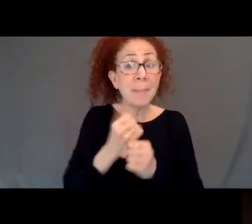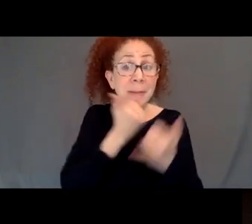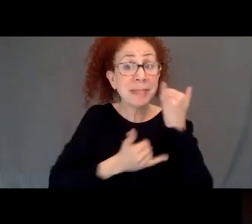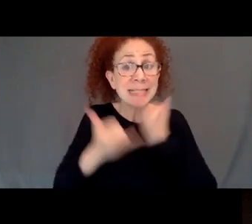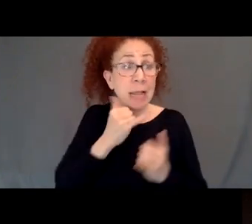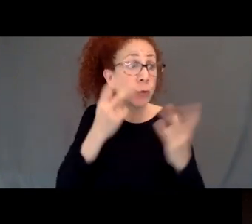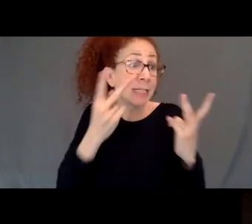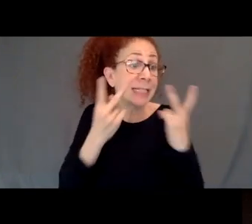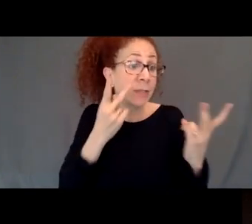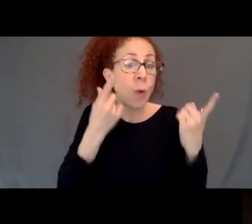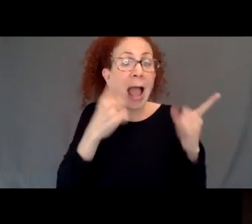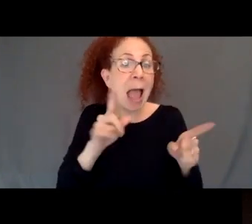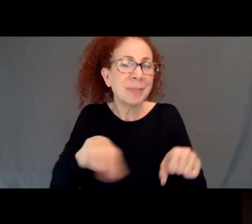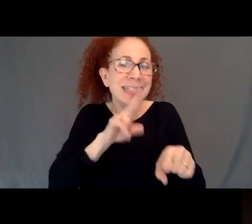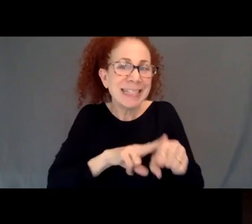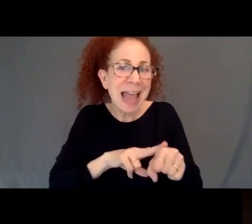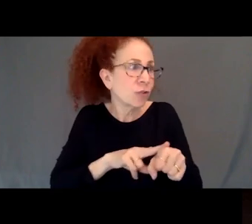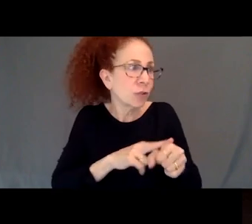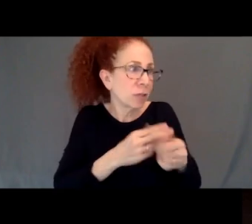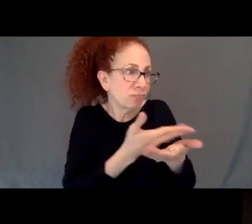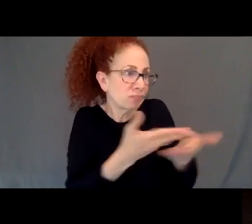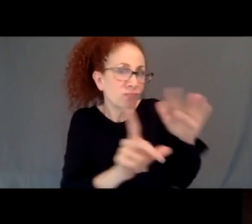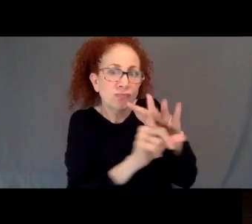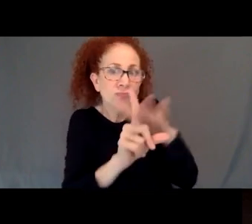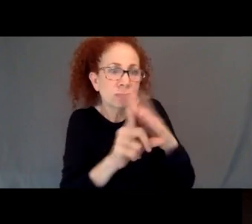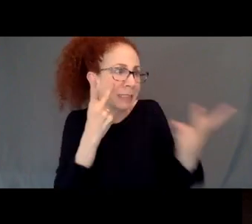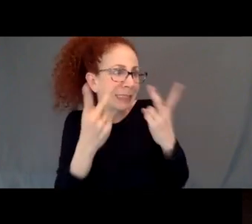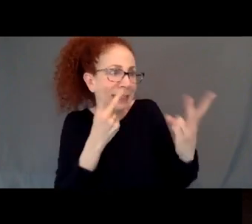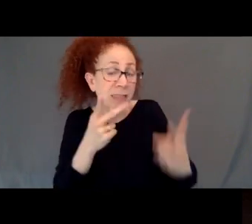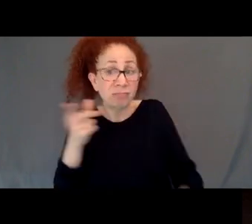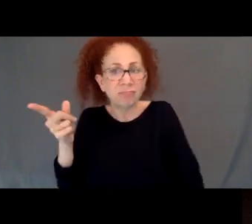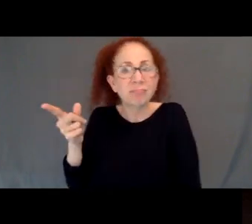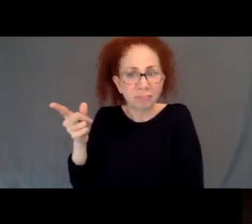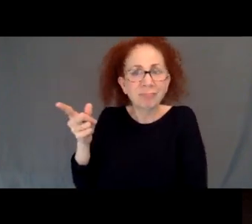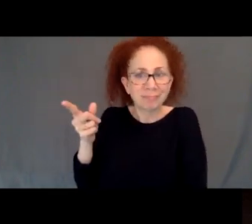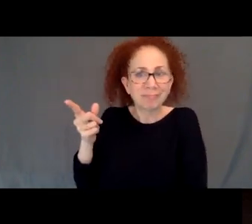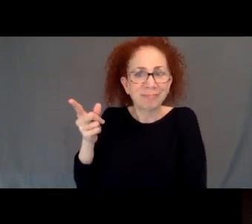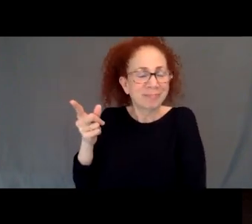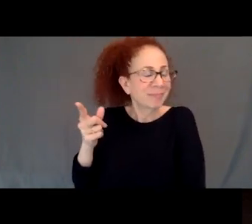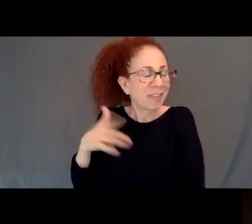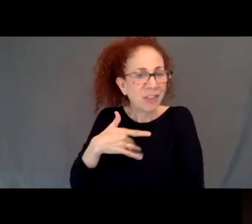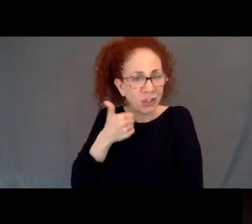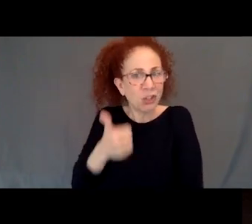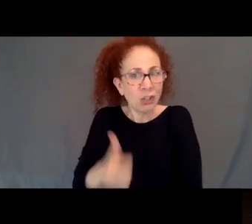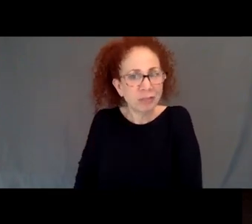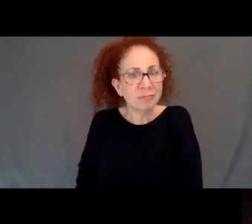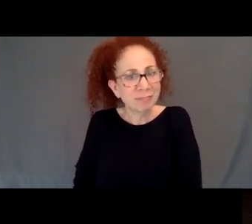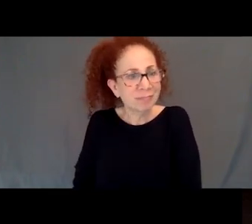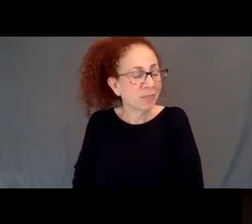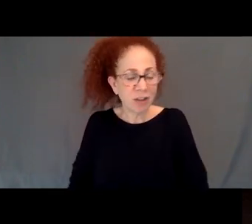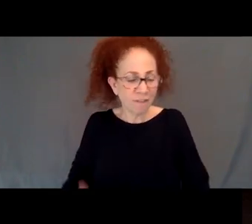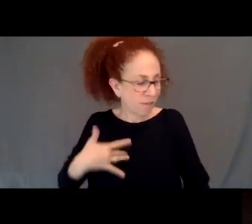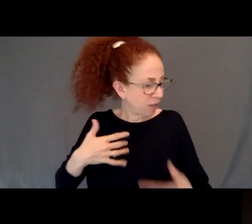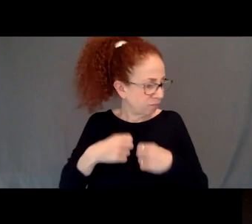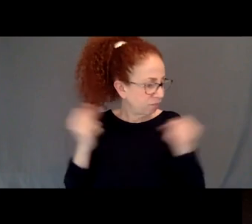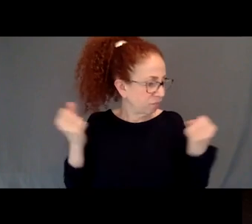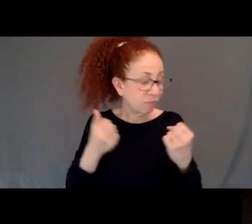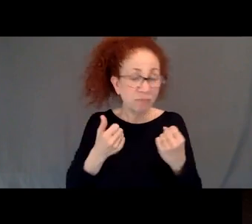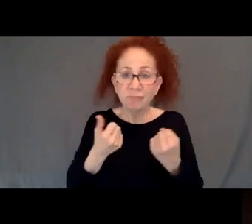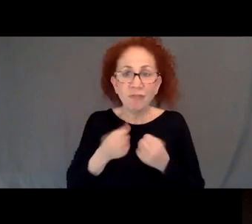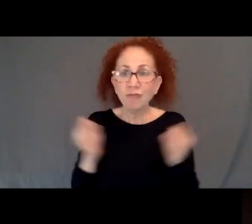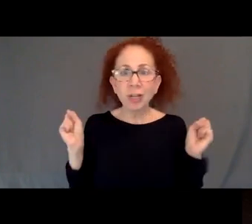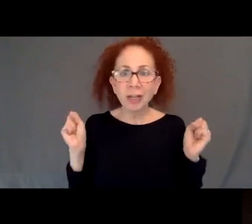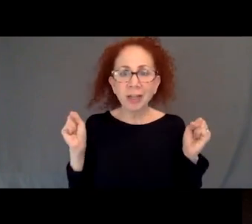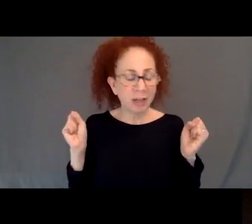what naturally, organically happens, that's a really good feeling, to just be free